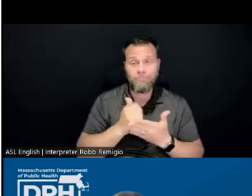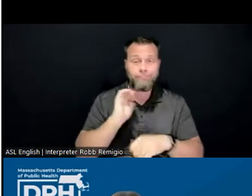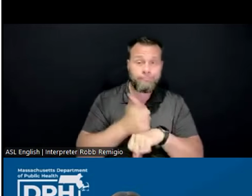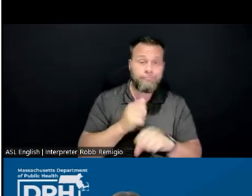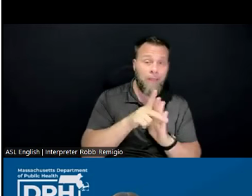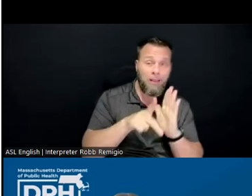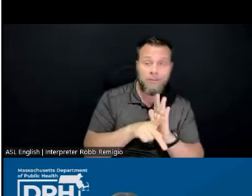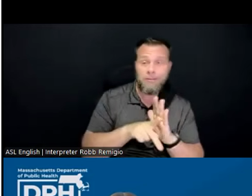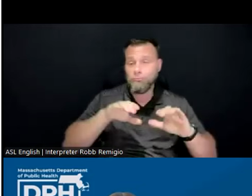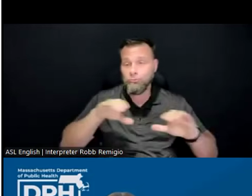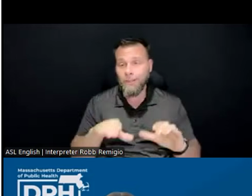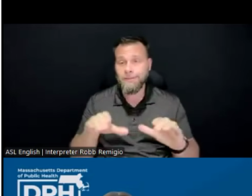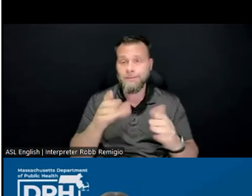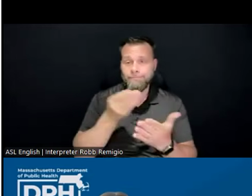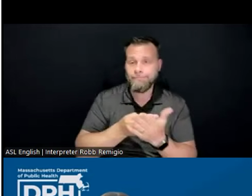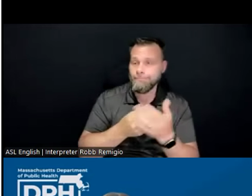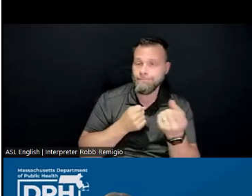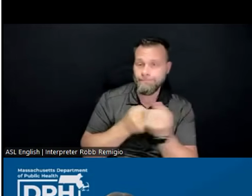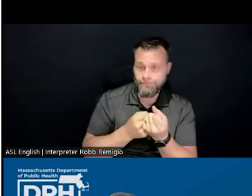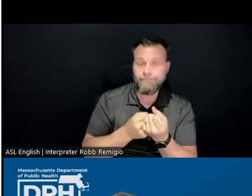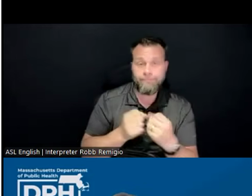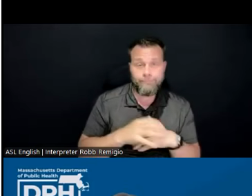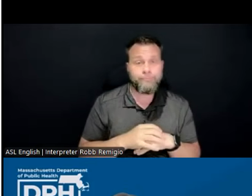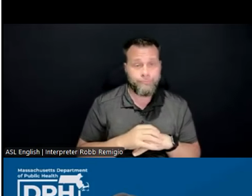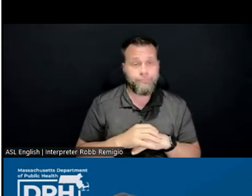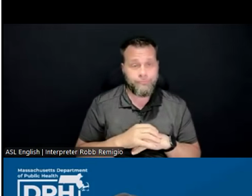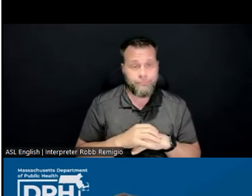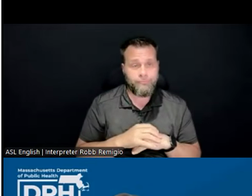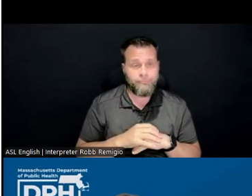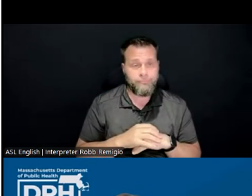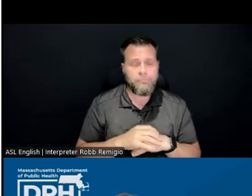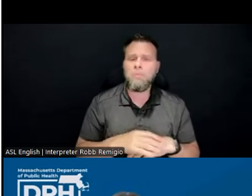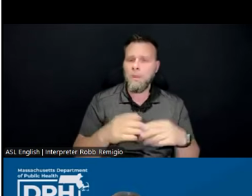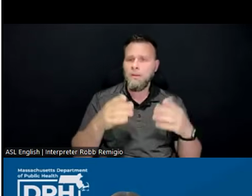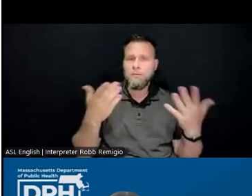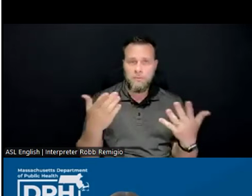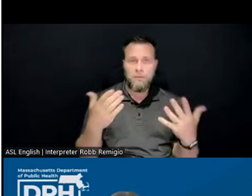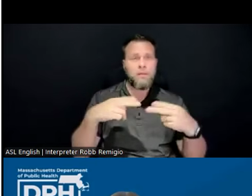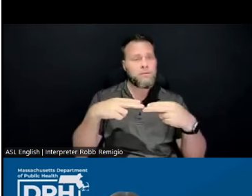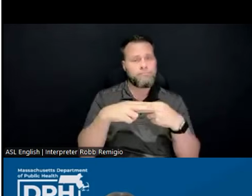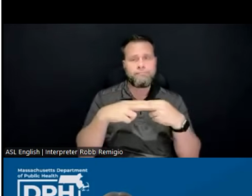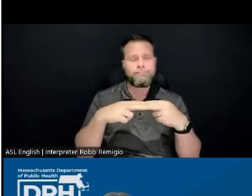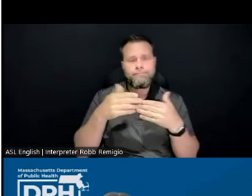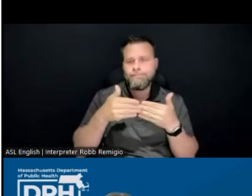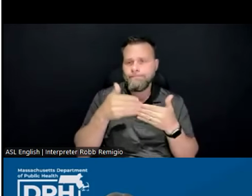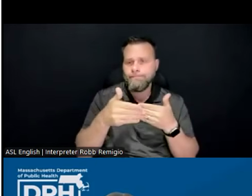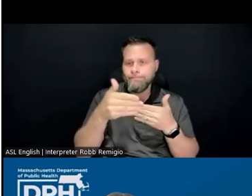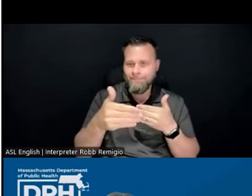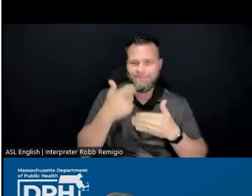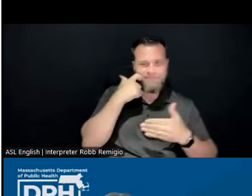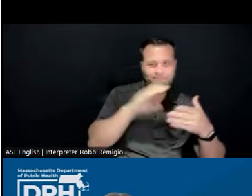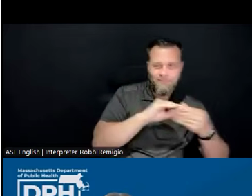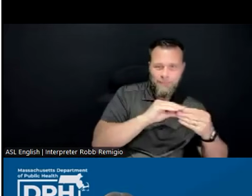and funding. A couple of quick high-level slides that touch a little bit on what I already shared. Next